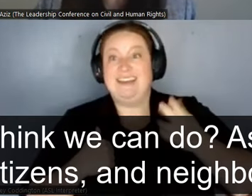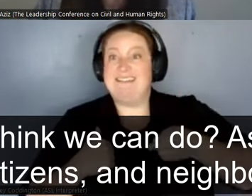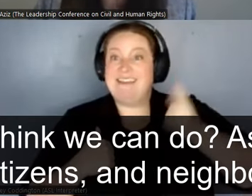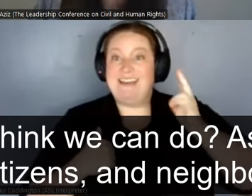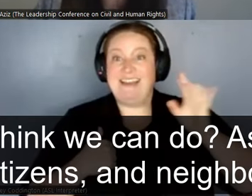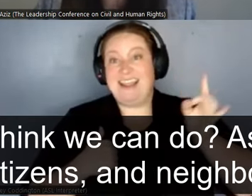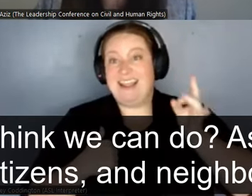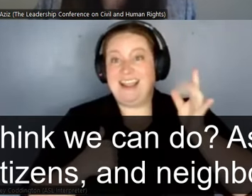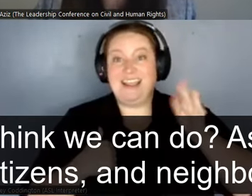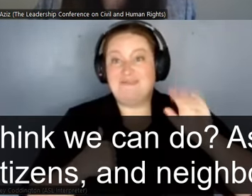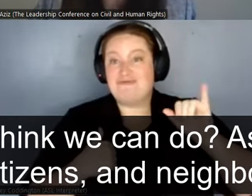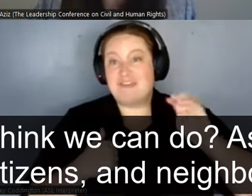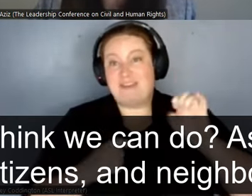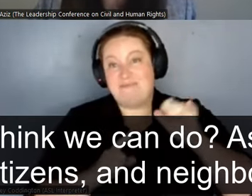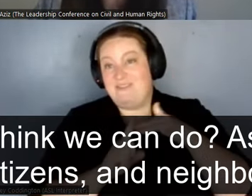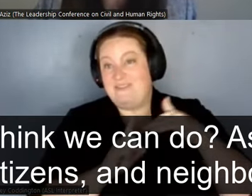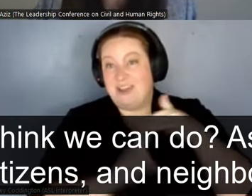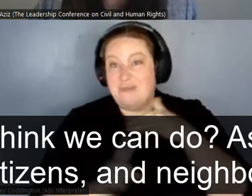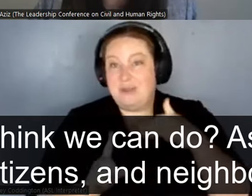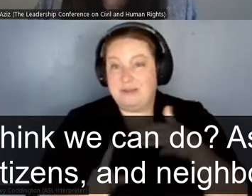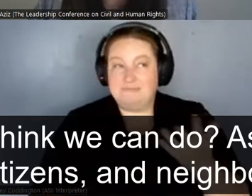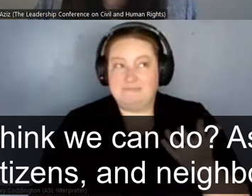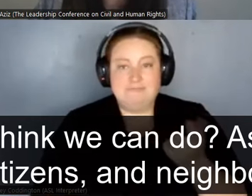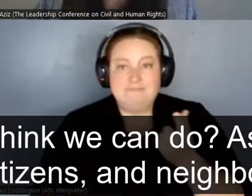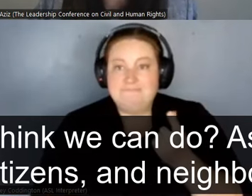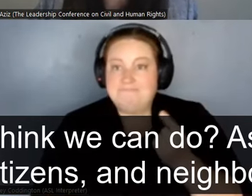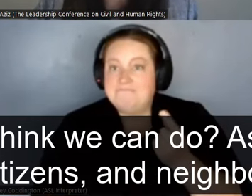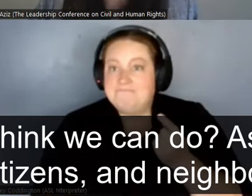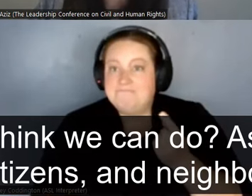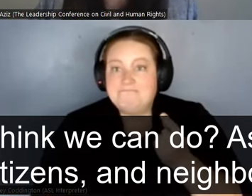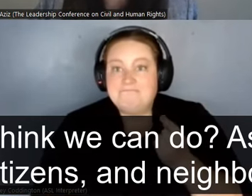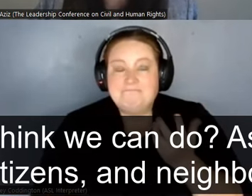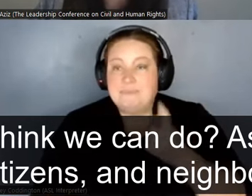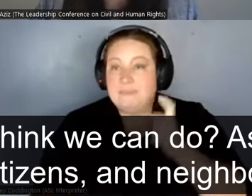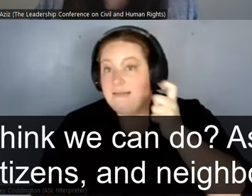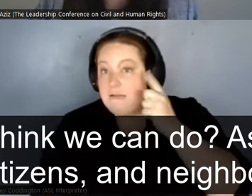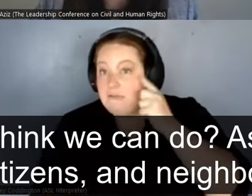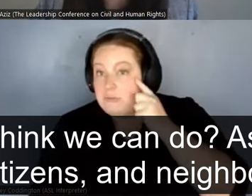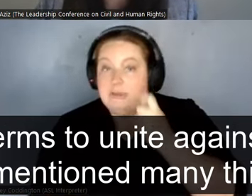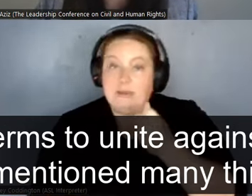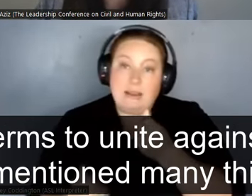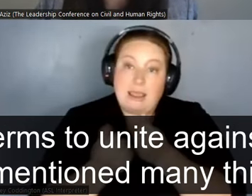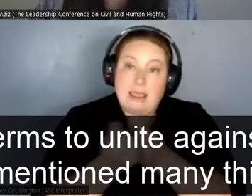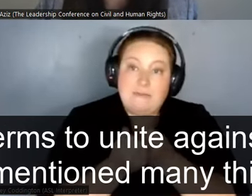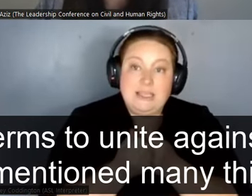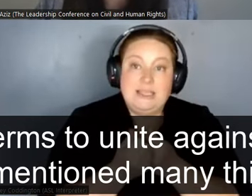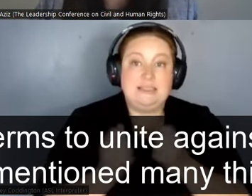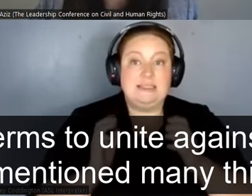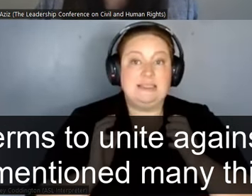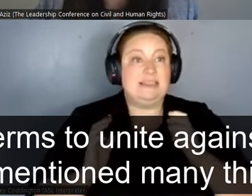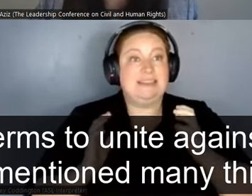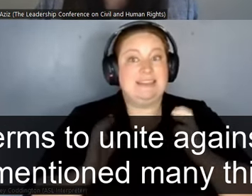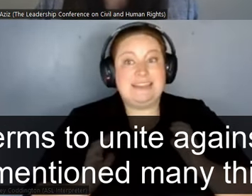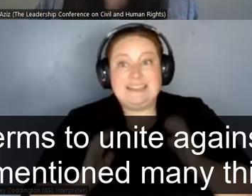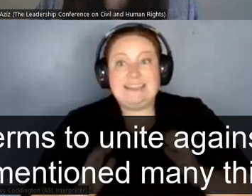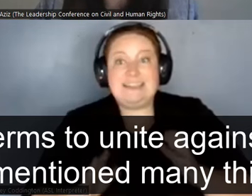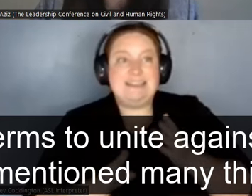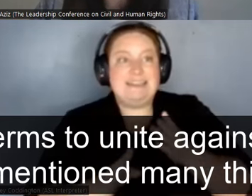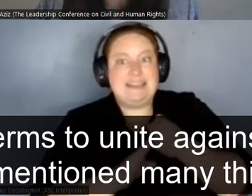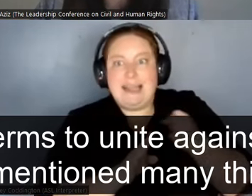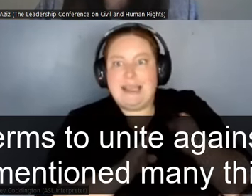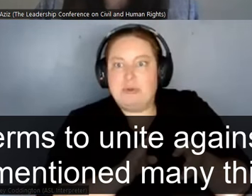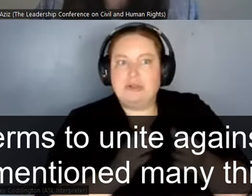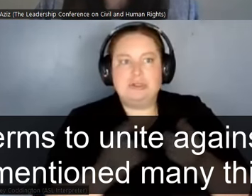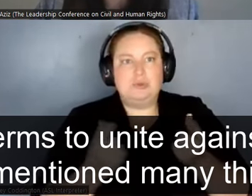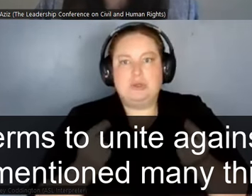environment. What do you think we can do as government, advocates, citizens, and neighbors in concrete terms to unite against